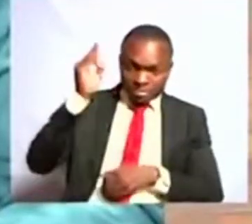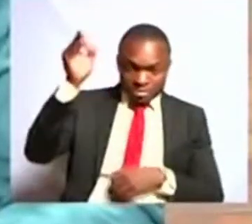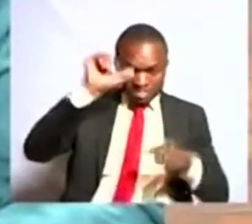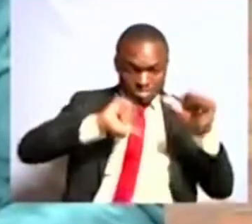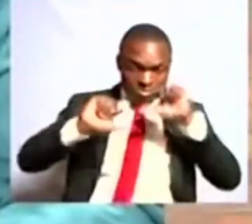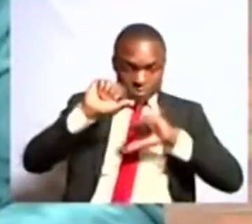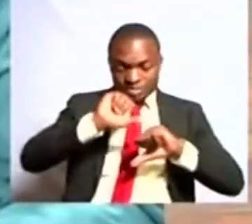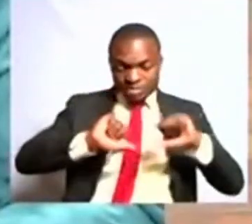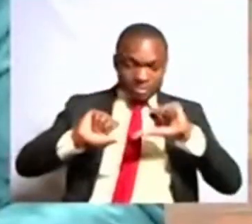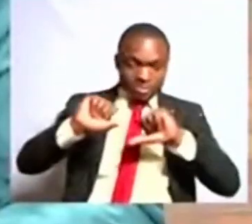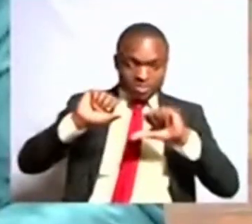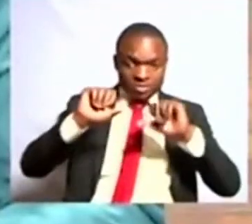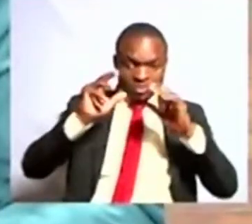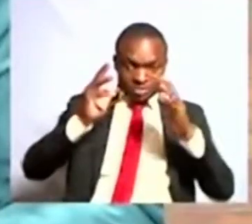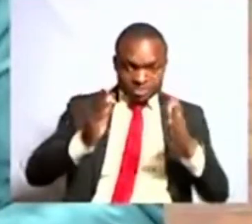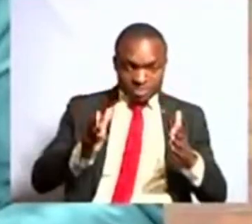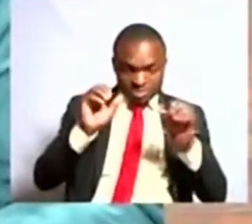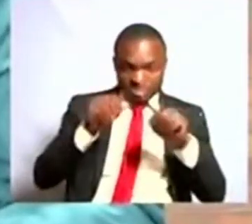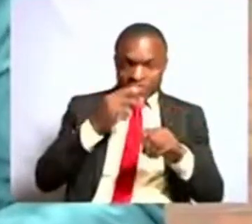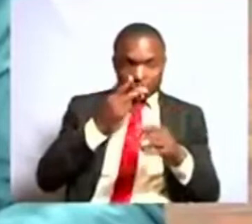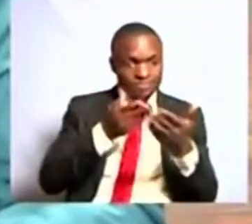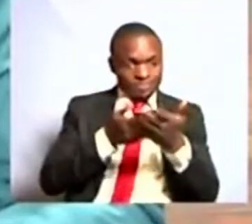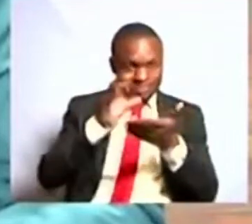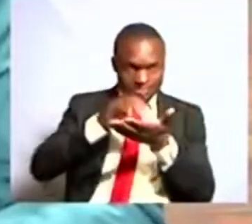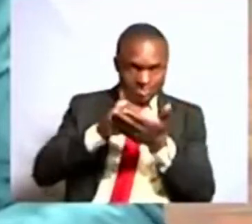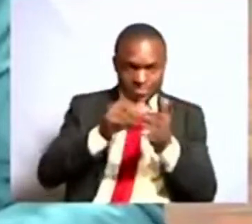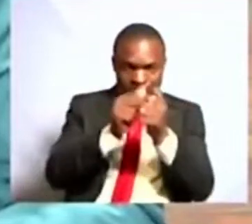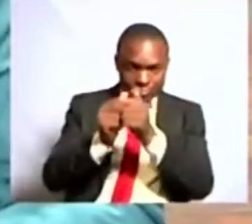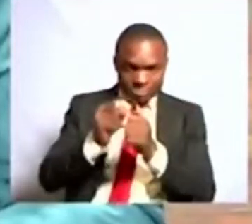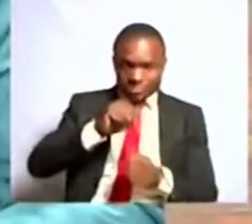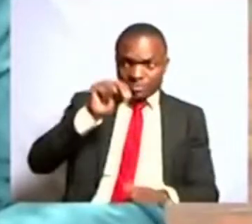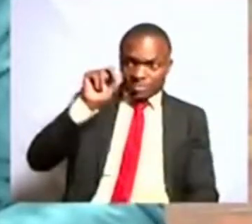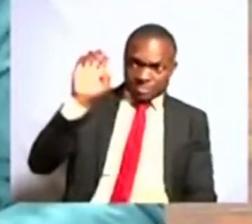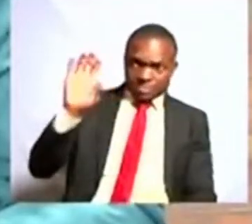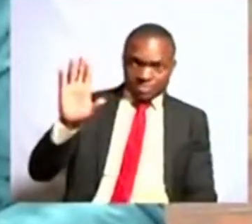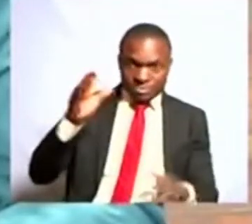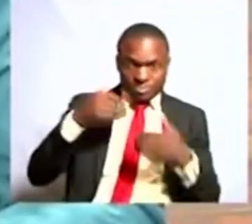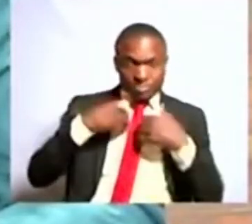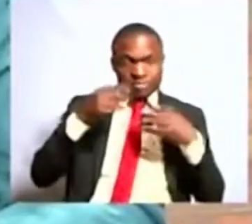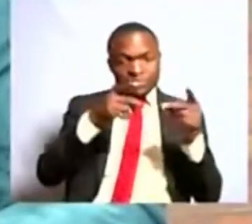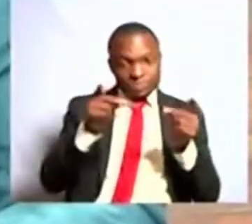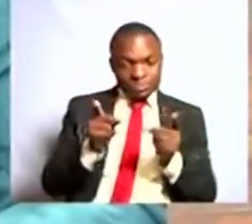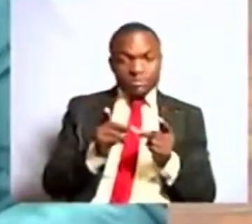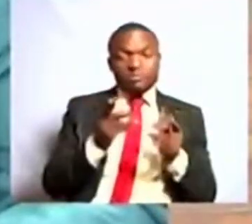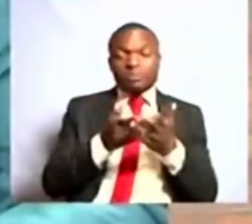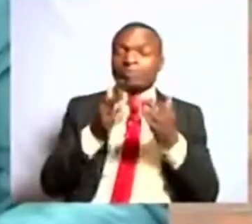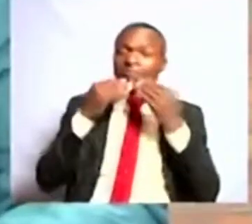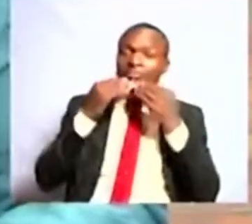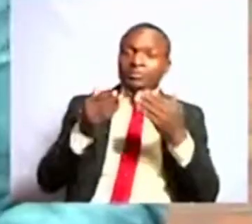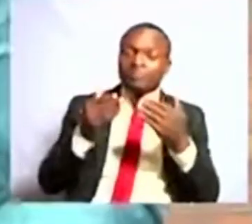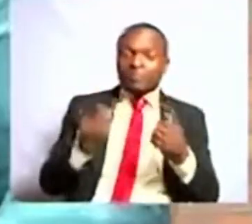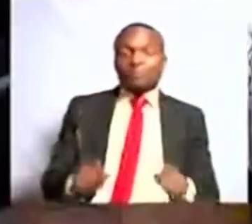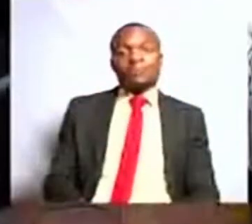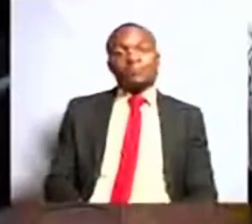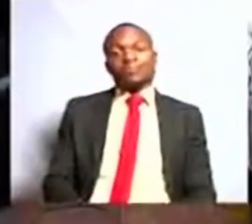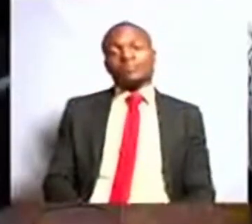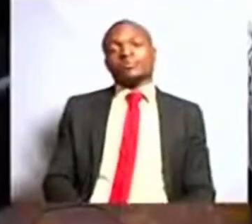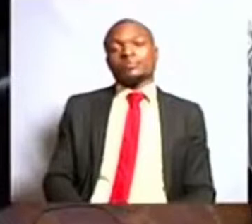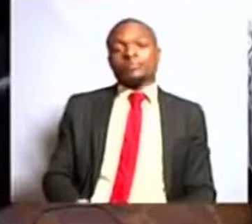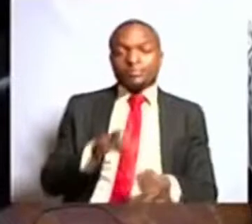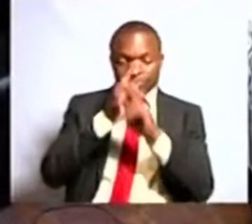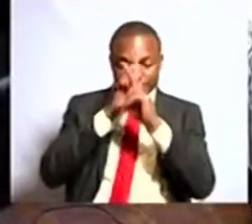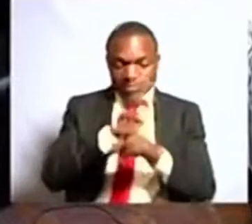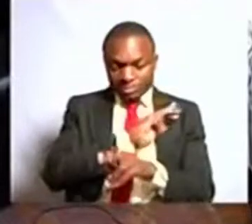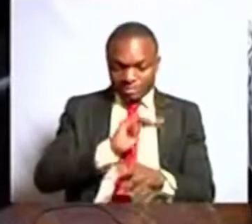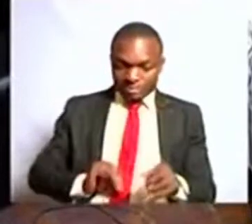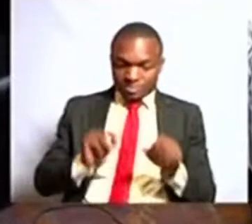can still relook at this matter since they are together in the Northern Province. We have a position on this matter. Yeah. Okay. Thank you very much. Honorable